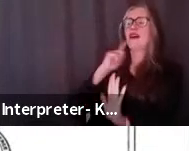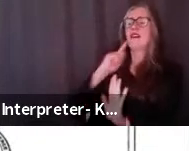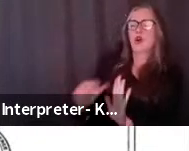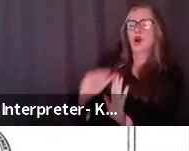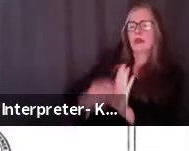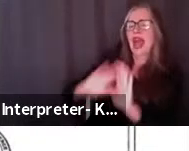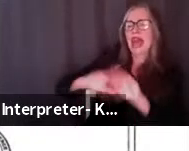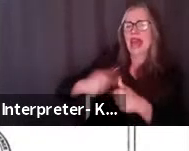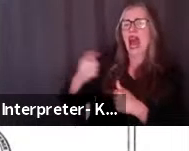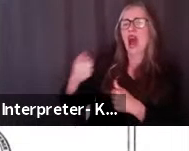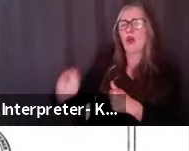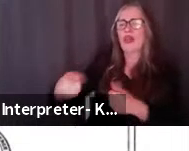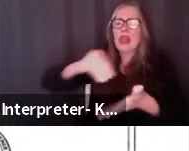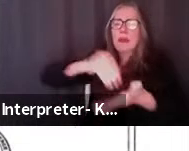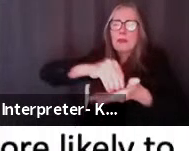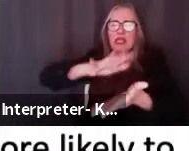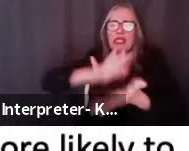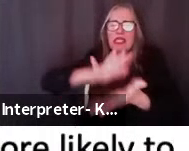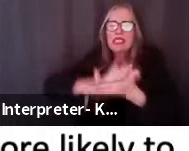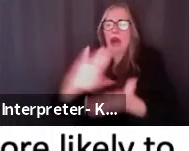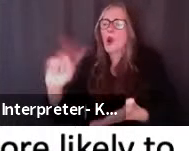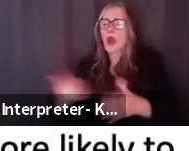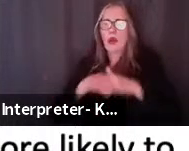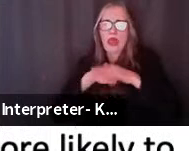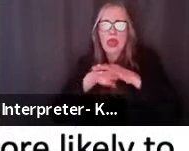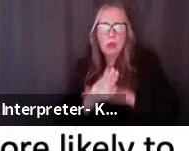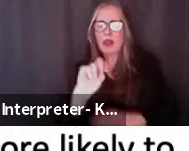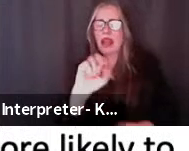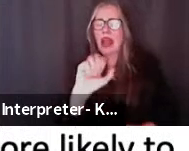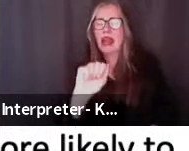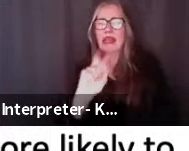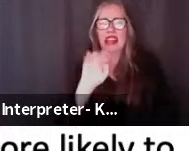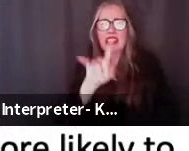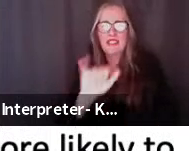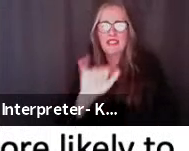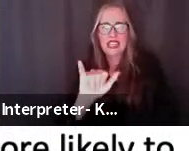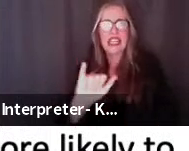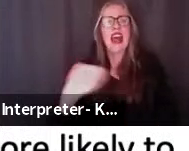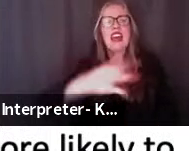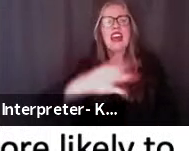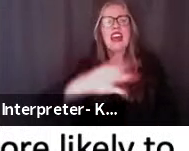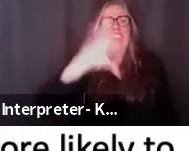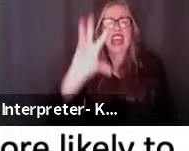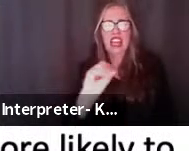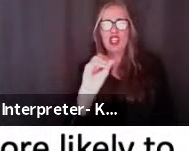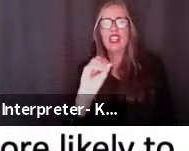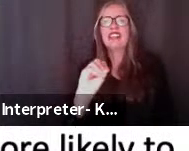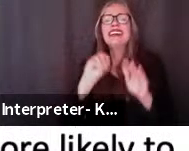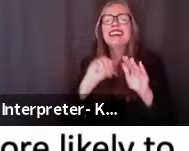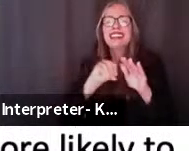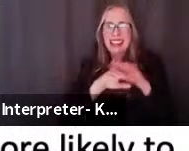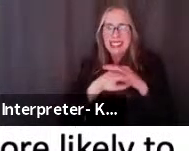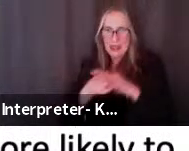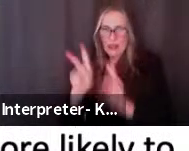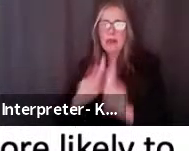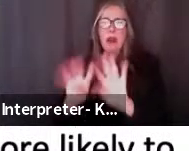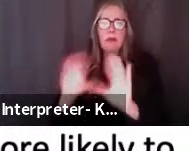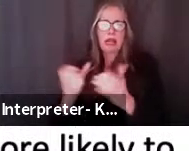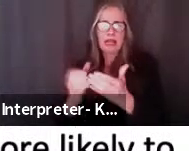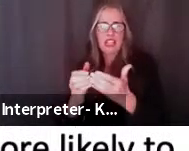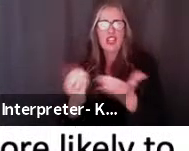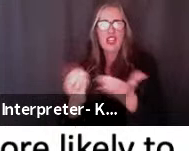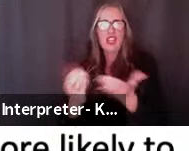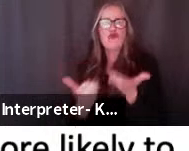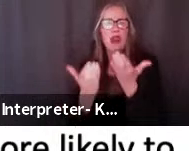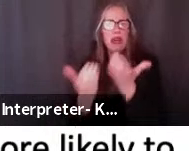was listed in each census the asian nativity population recommended for sterilization was more likely to be